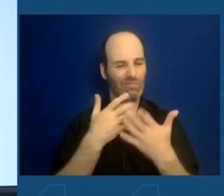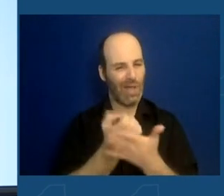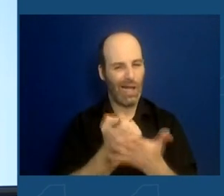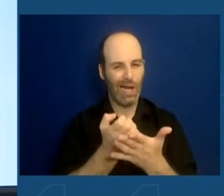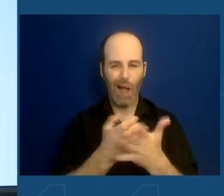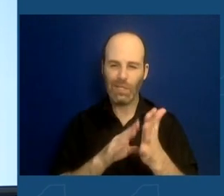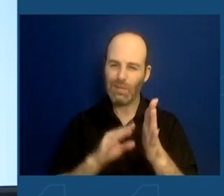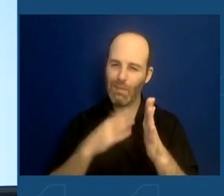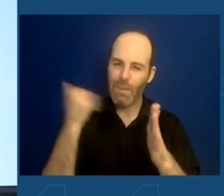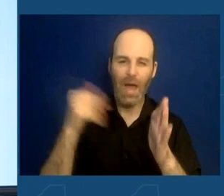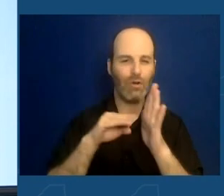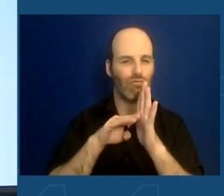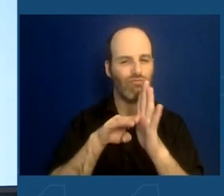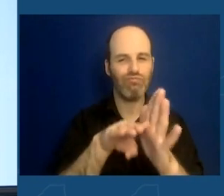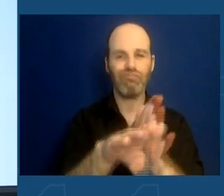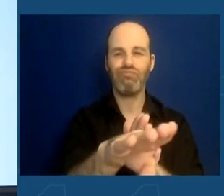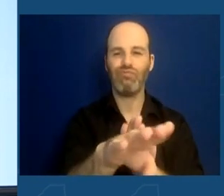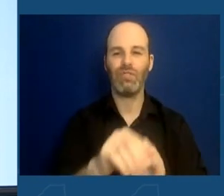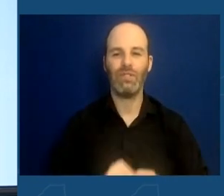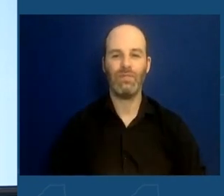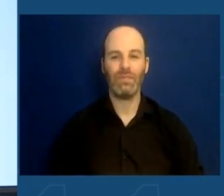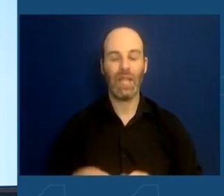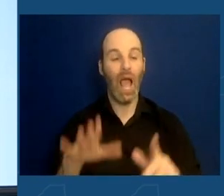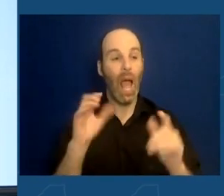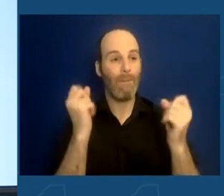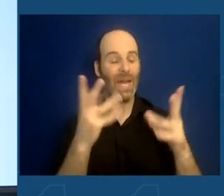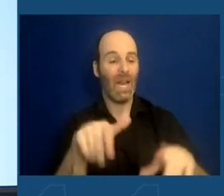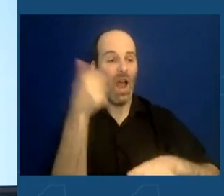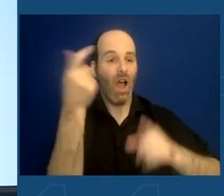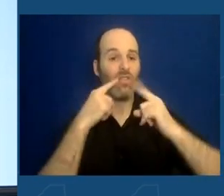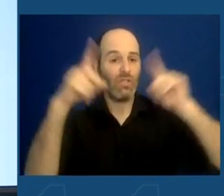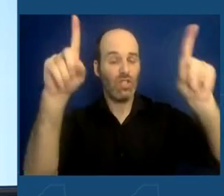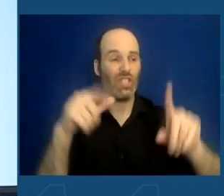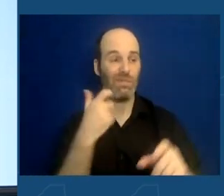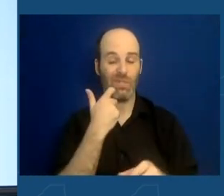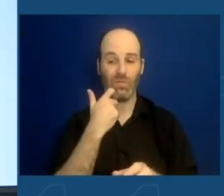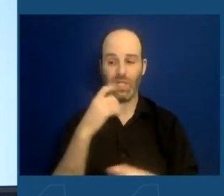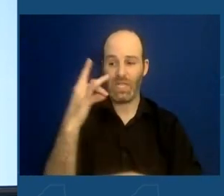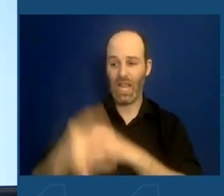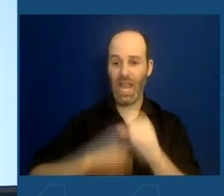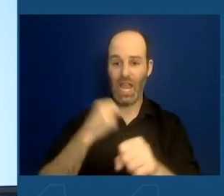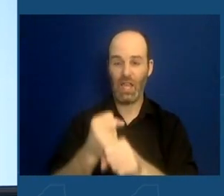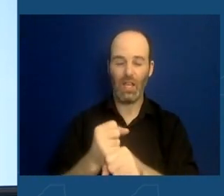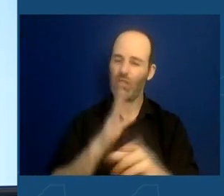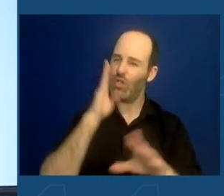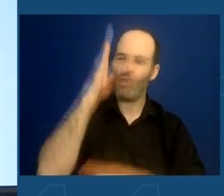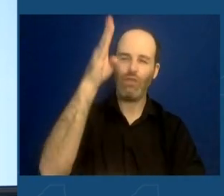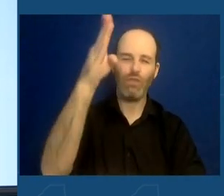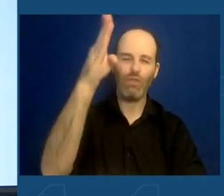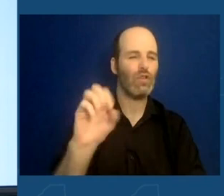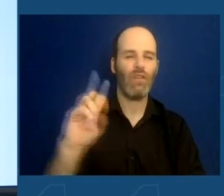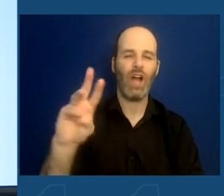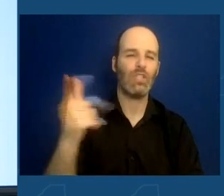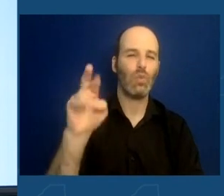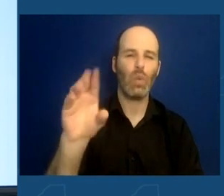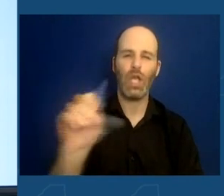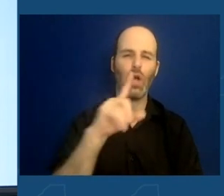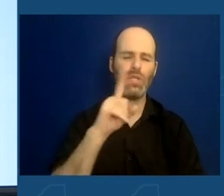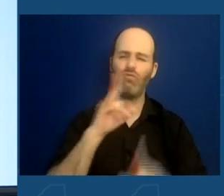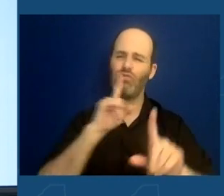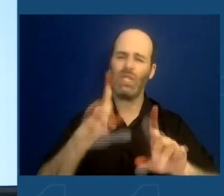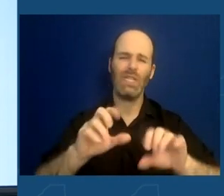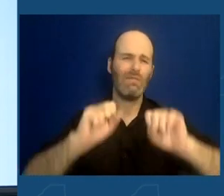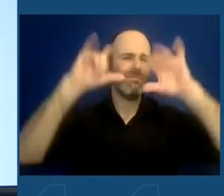and several other achievements along the way these last 8 years, the future of Oswego is brighter than it has ever been. 8 years